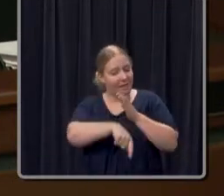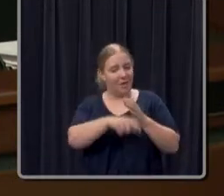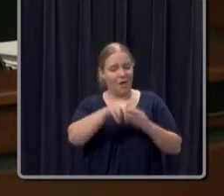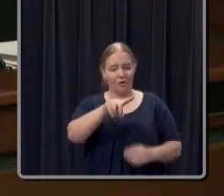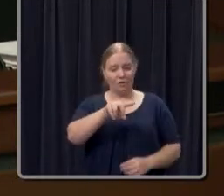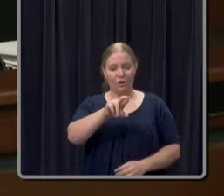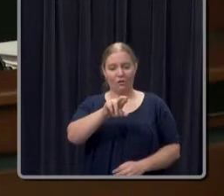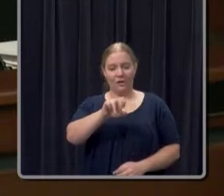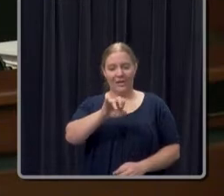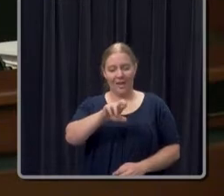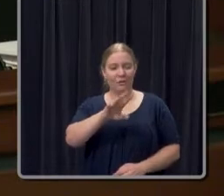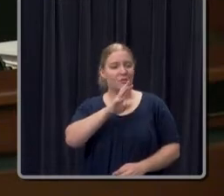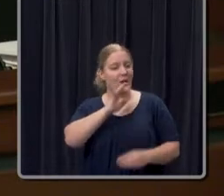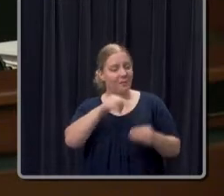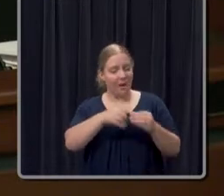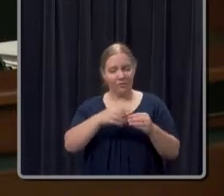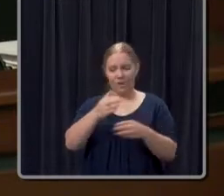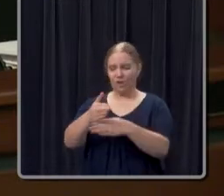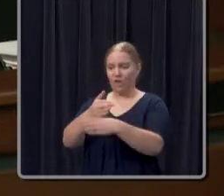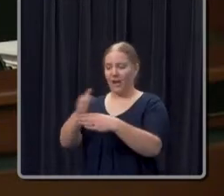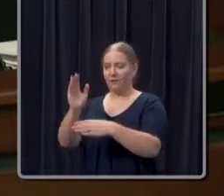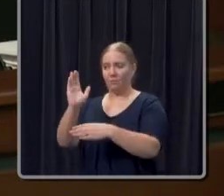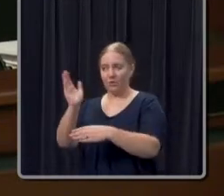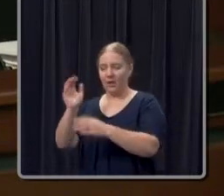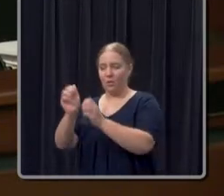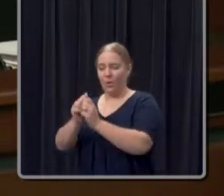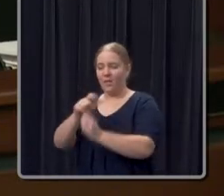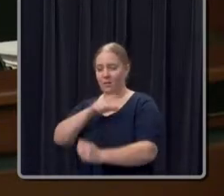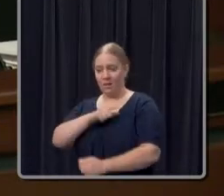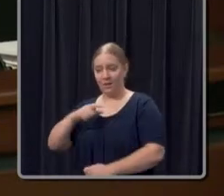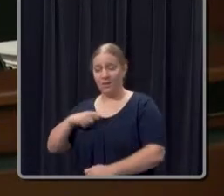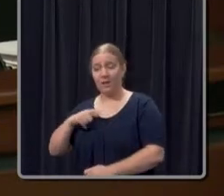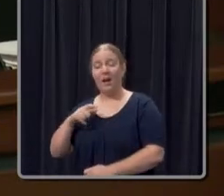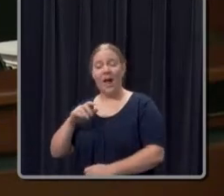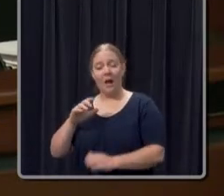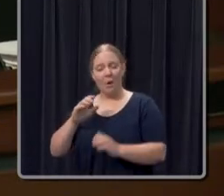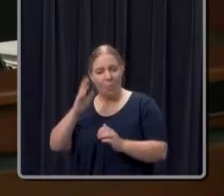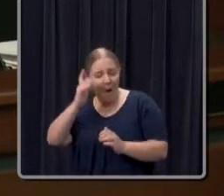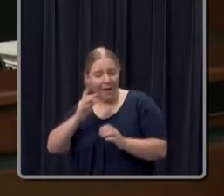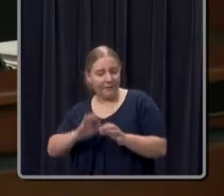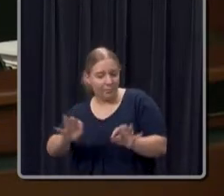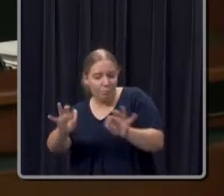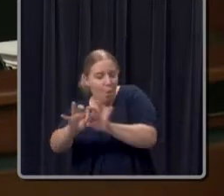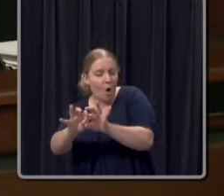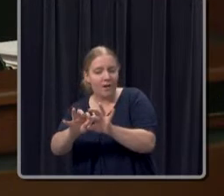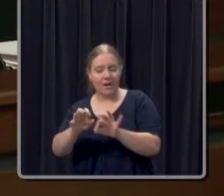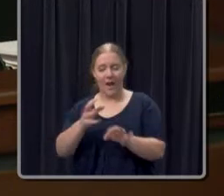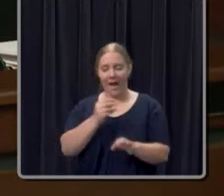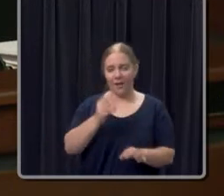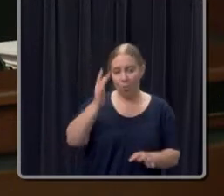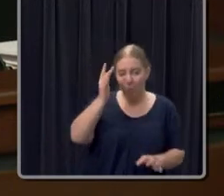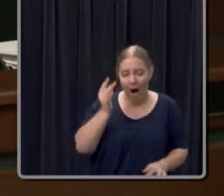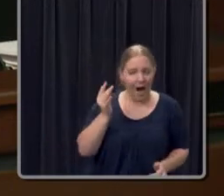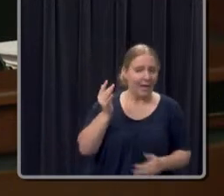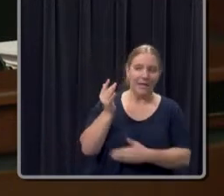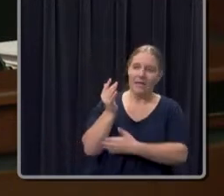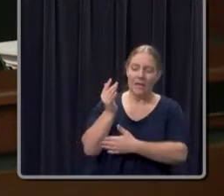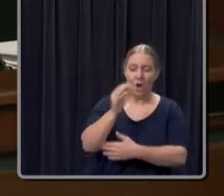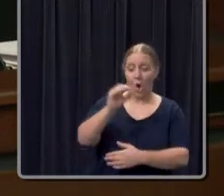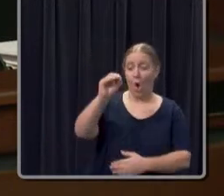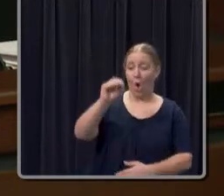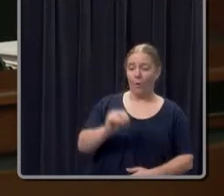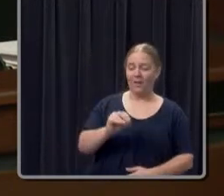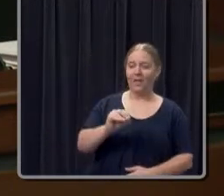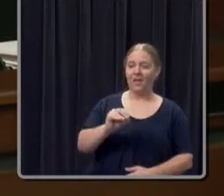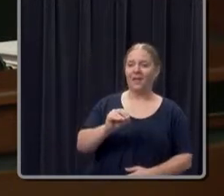about and shared with our legislators and its importance and why Olathe